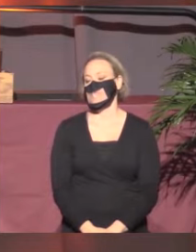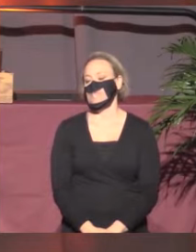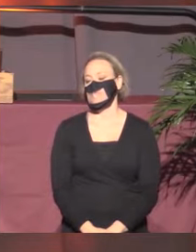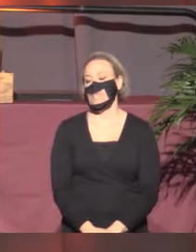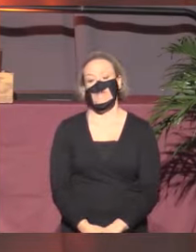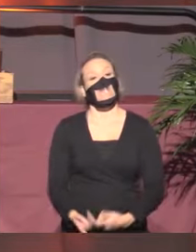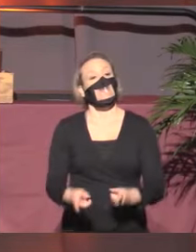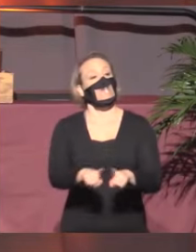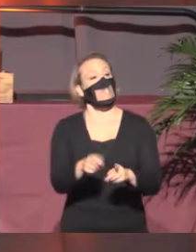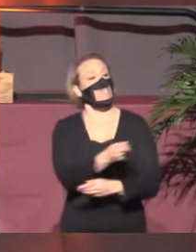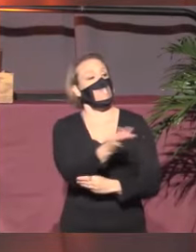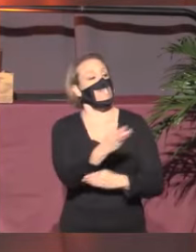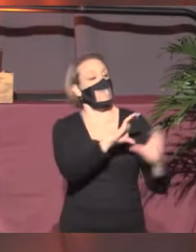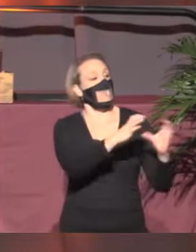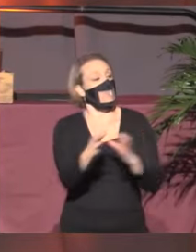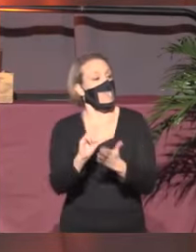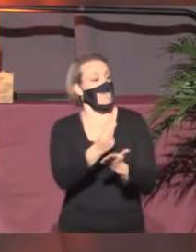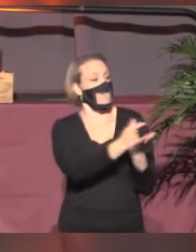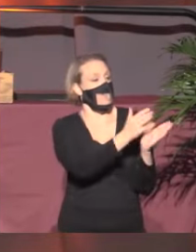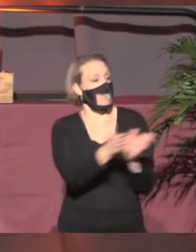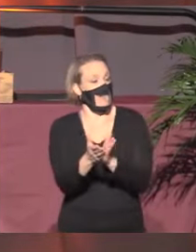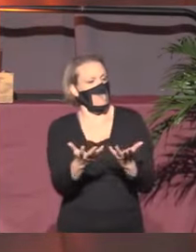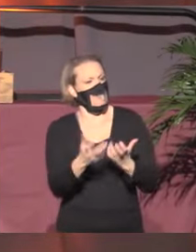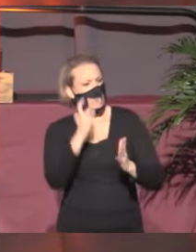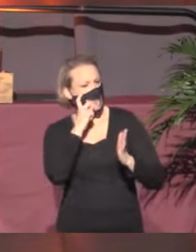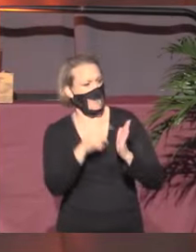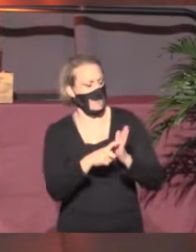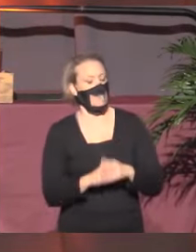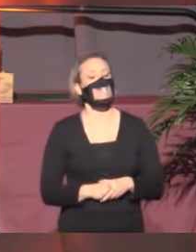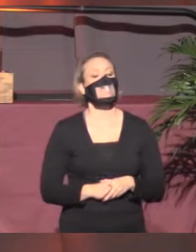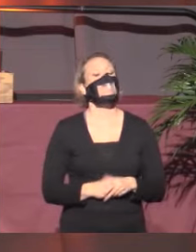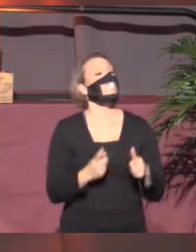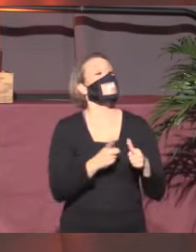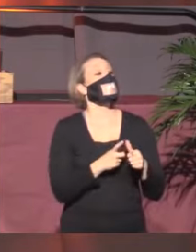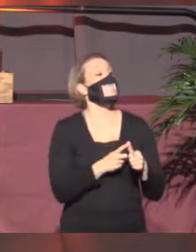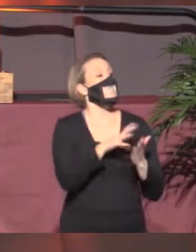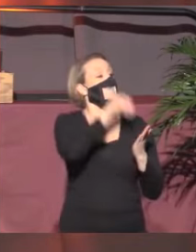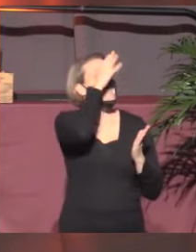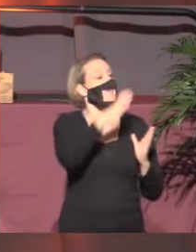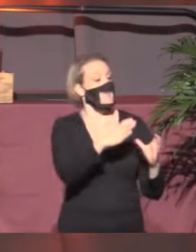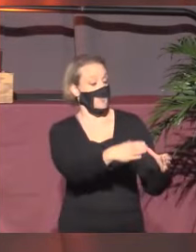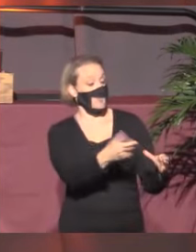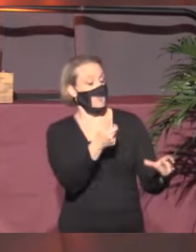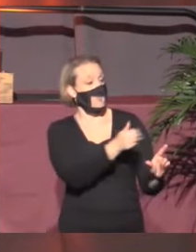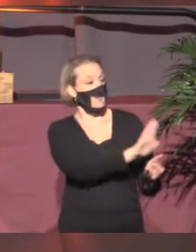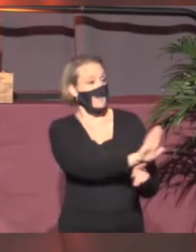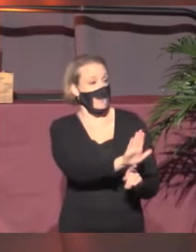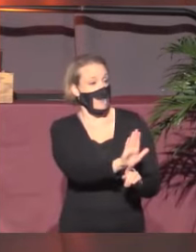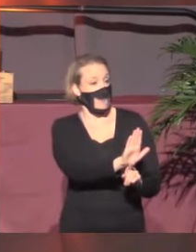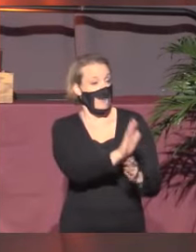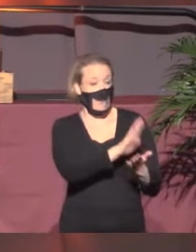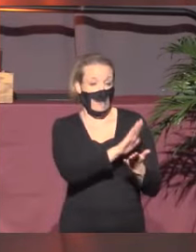There are also several groups of graduates I'd like to recognize. First are the students whose academic achievements have